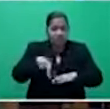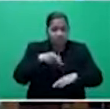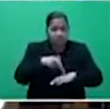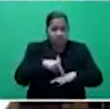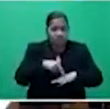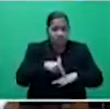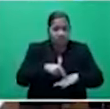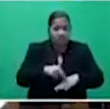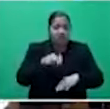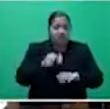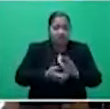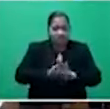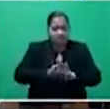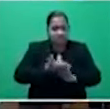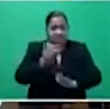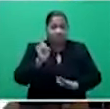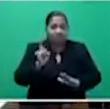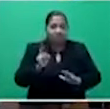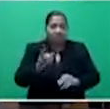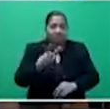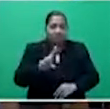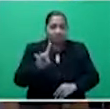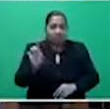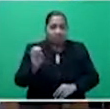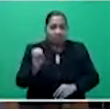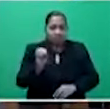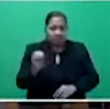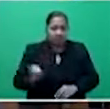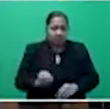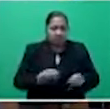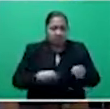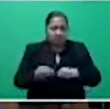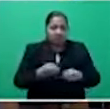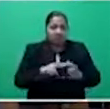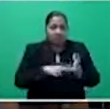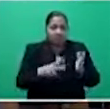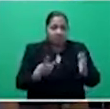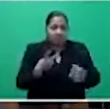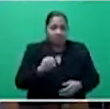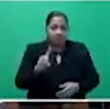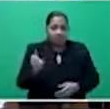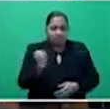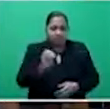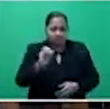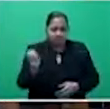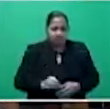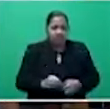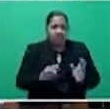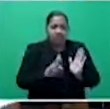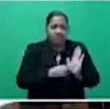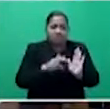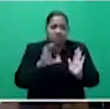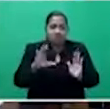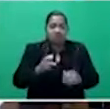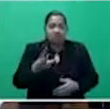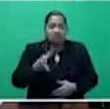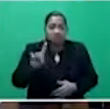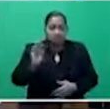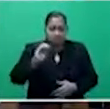highest one? Solomon Islands, 21%. Vanuatu, 21%. New Caledonia, actually they're higher than them,